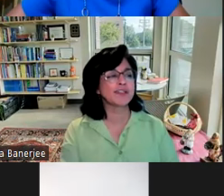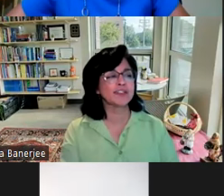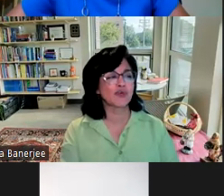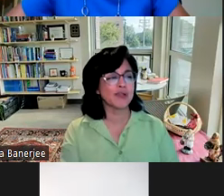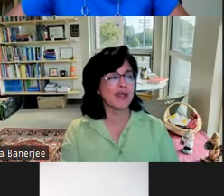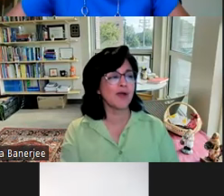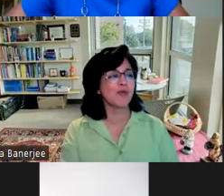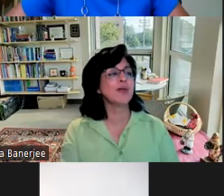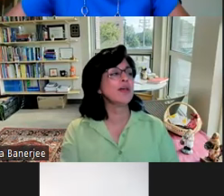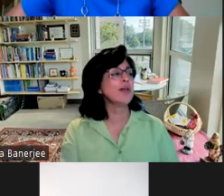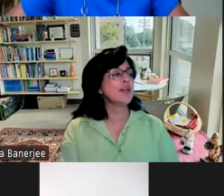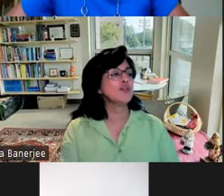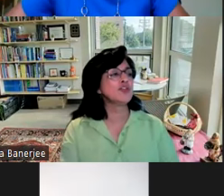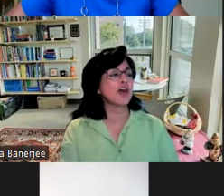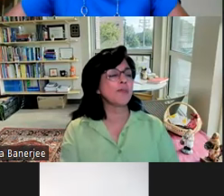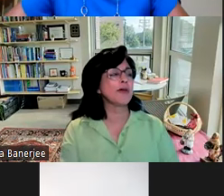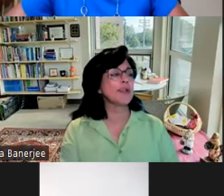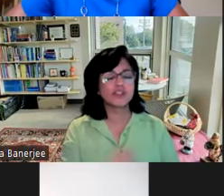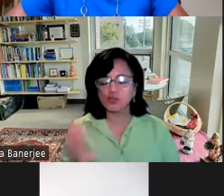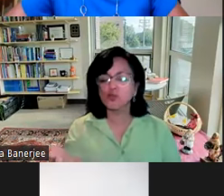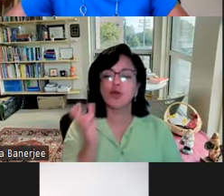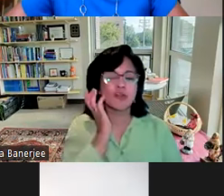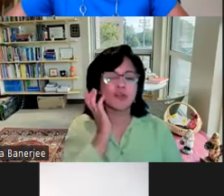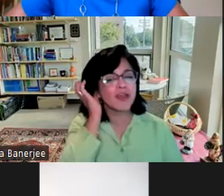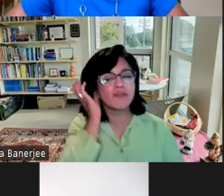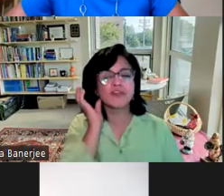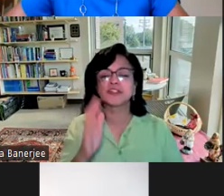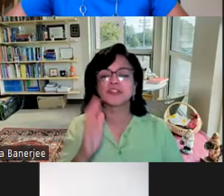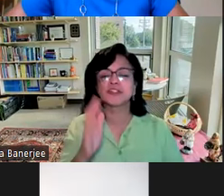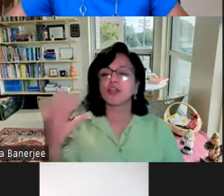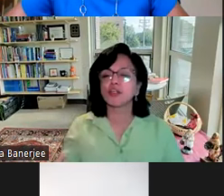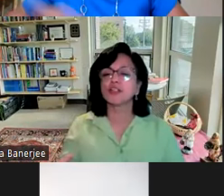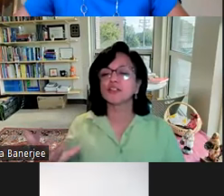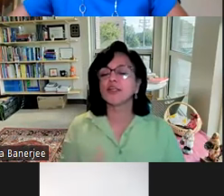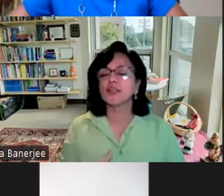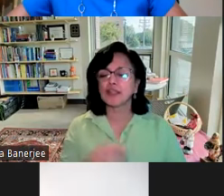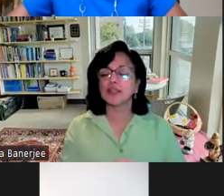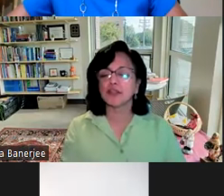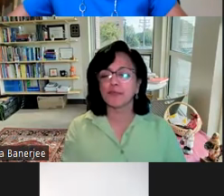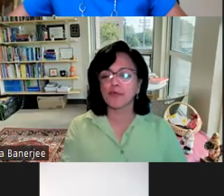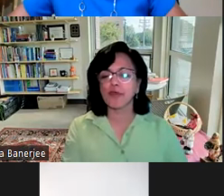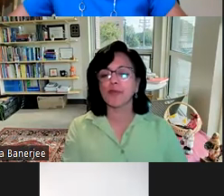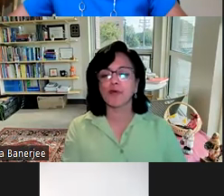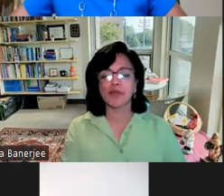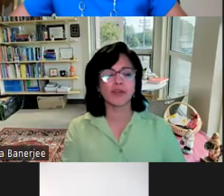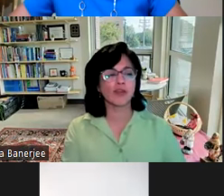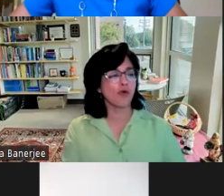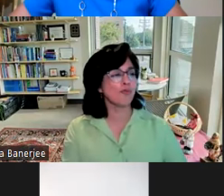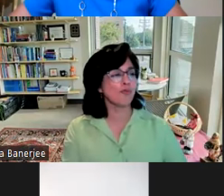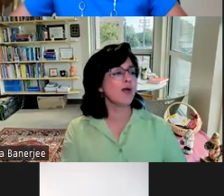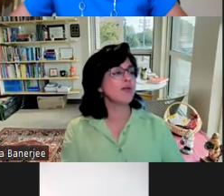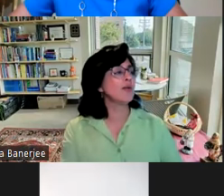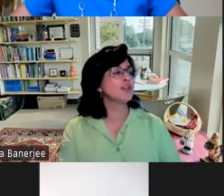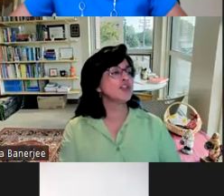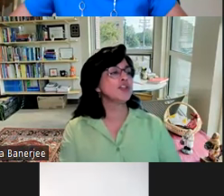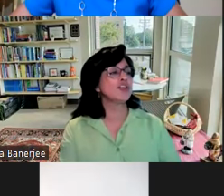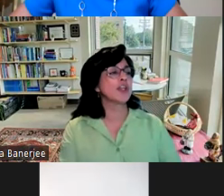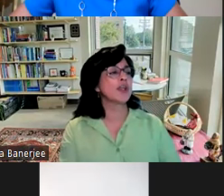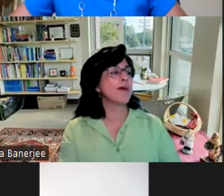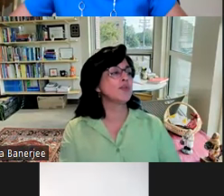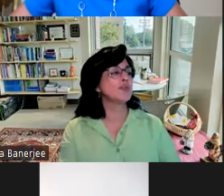doing in school now? You talk about in school, or if they're infants and toddlers, then in the program or at home now. So